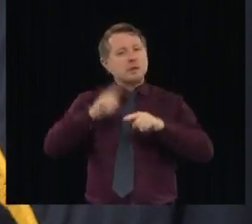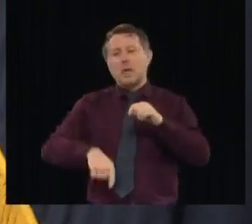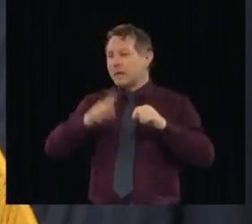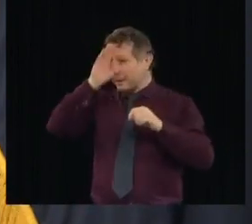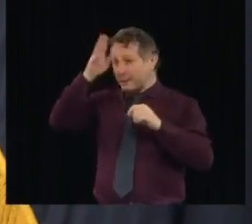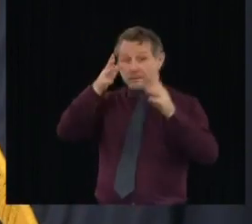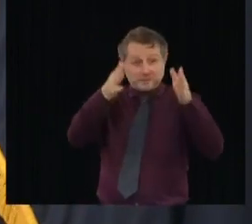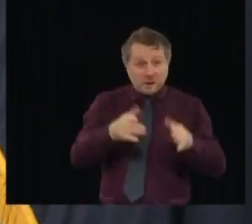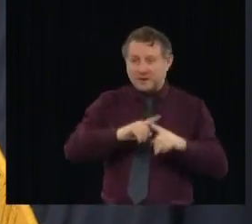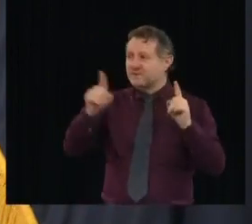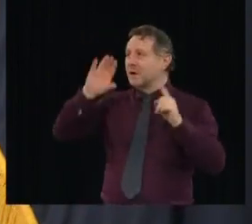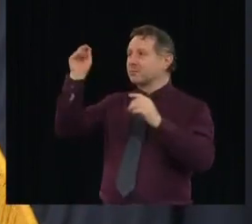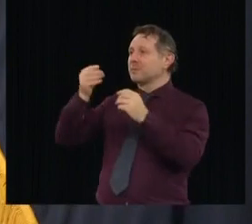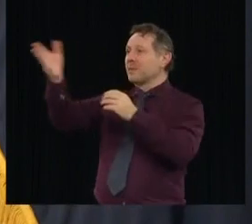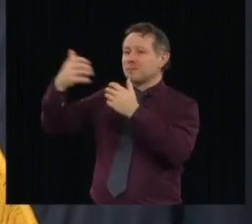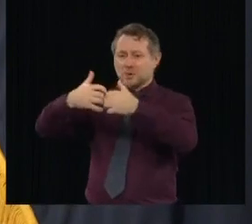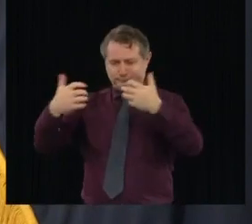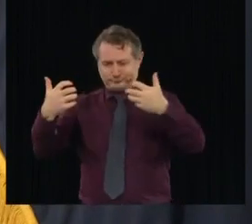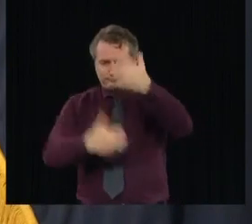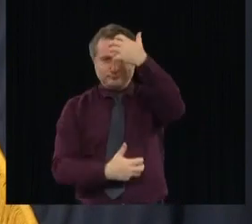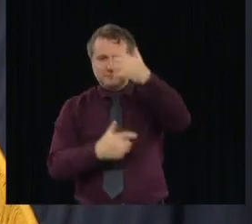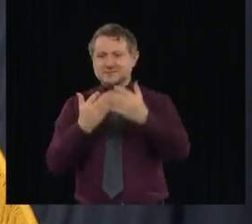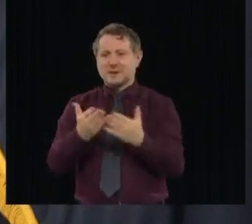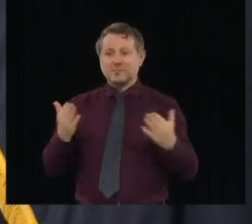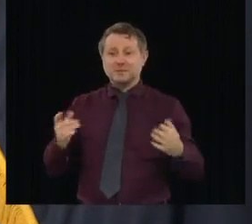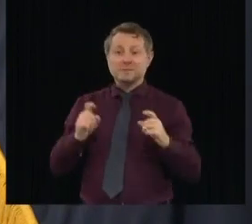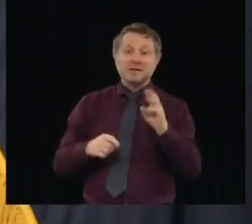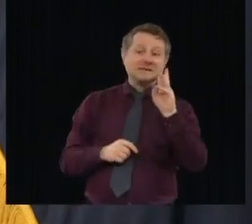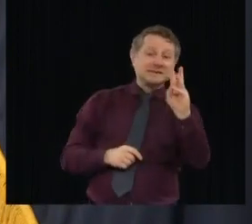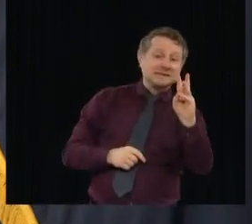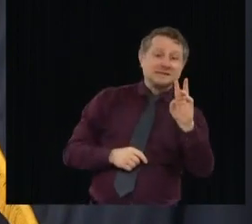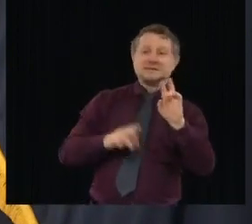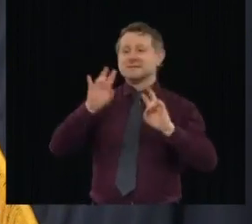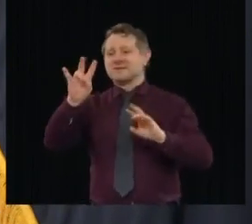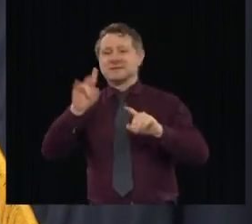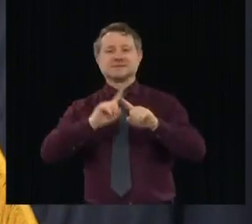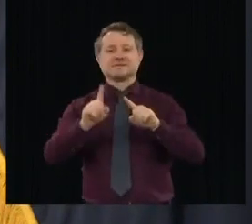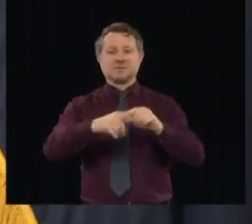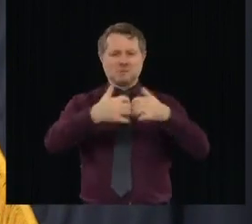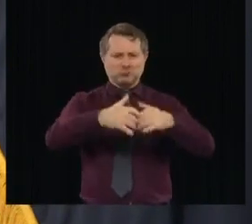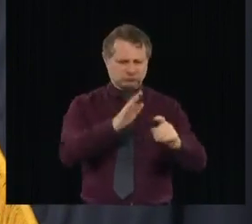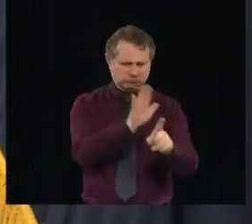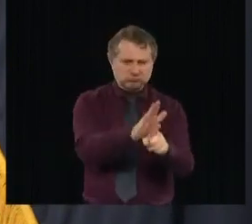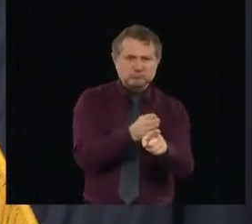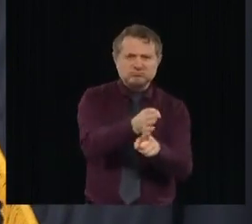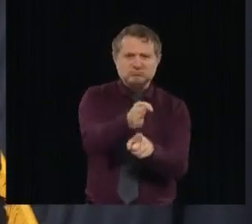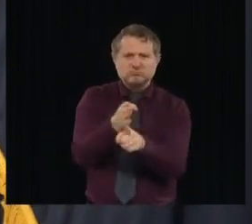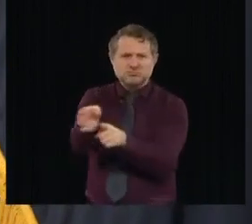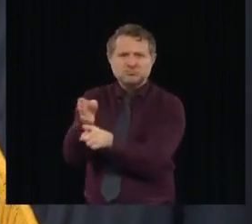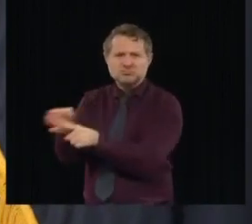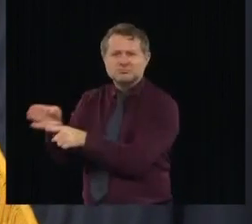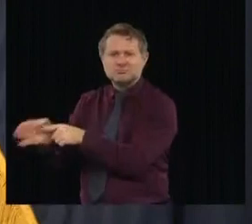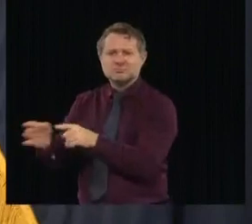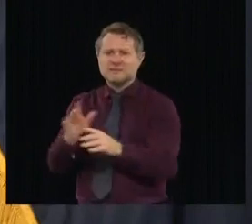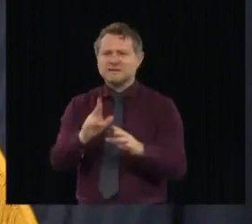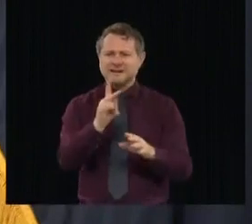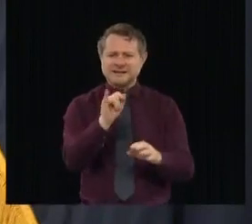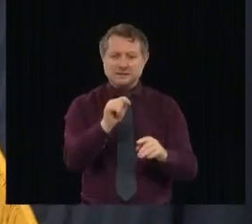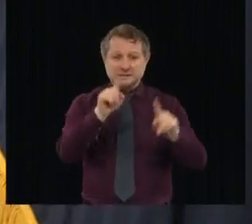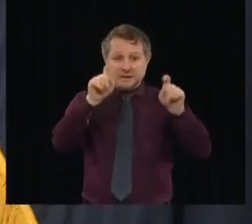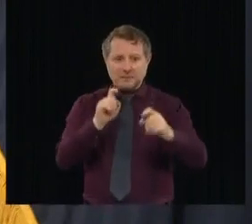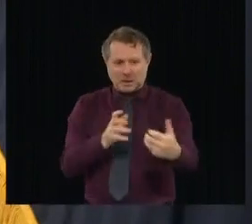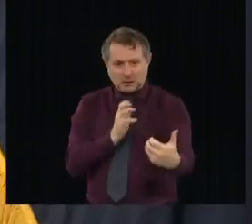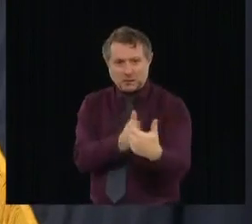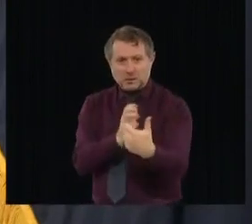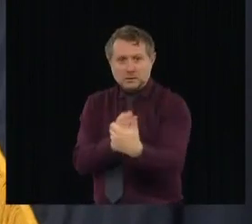or 7 different types of machines that you bought. Each machine has its own test kit. It's like when you buy a printer and then you